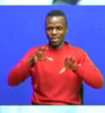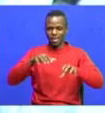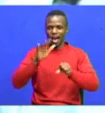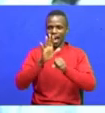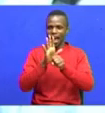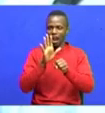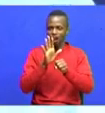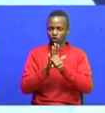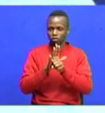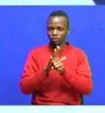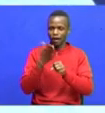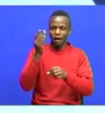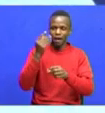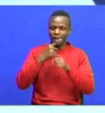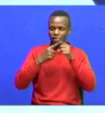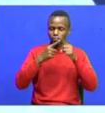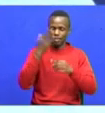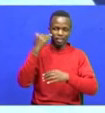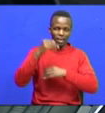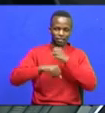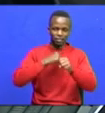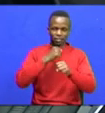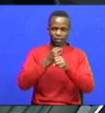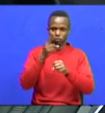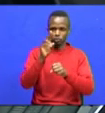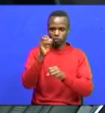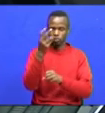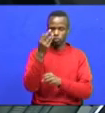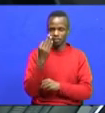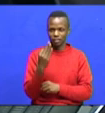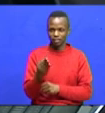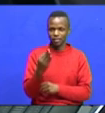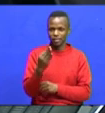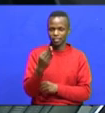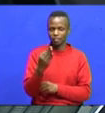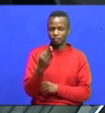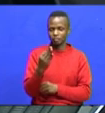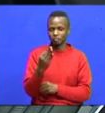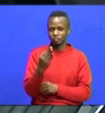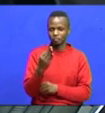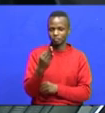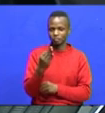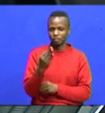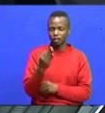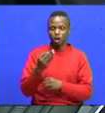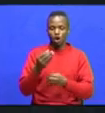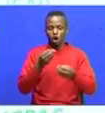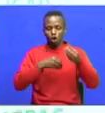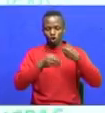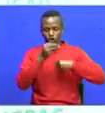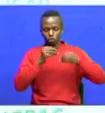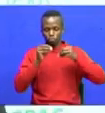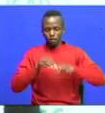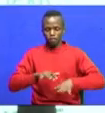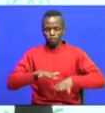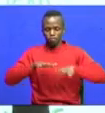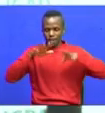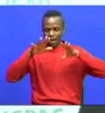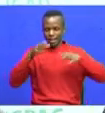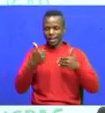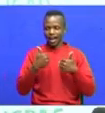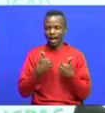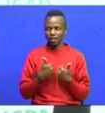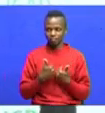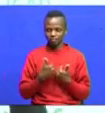May 2023, increased precipitation from October to December later this year may contribute to flooding. This year,